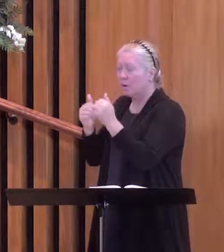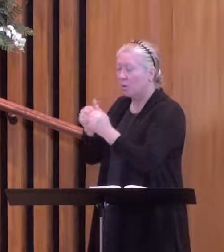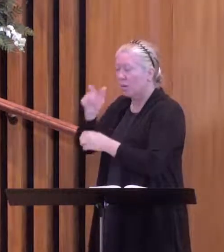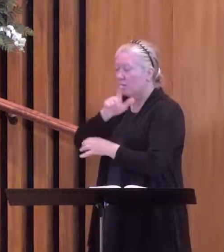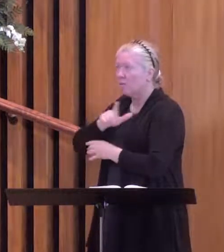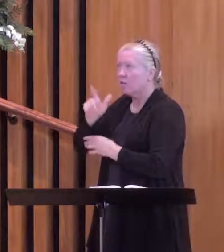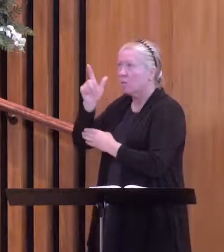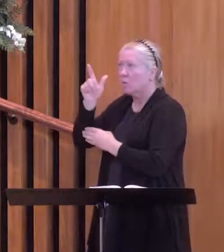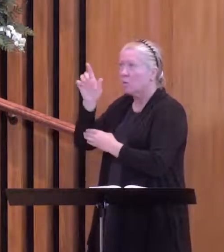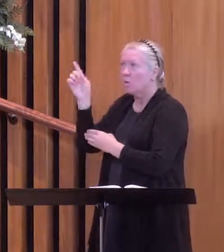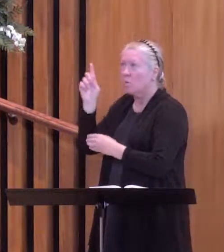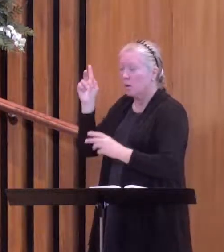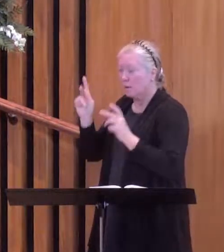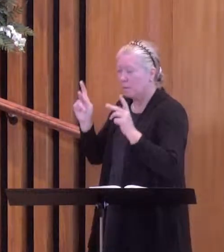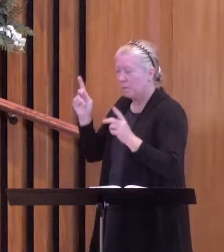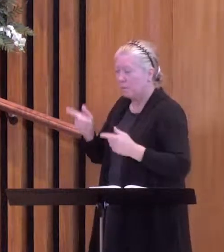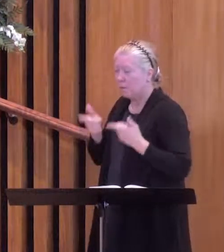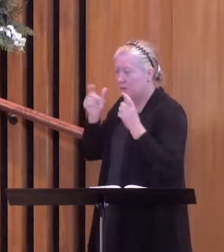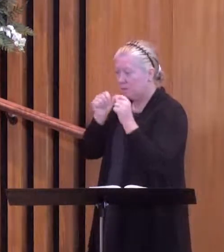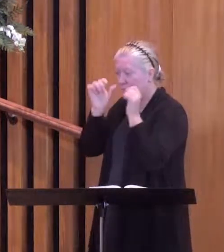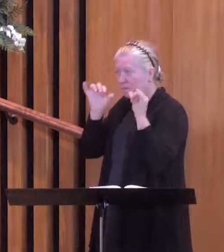the